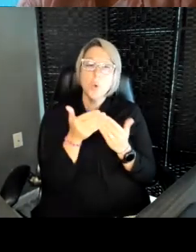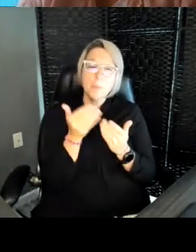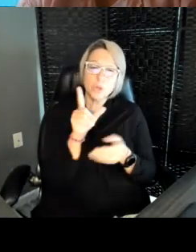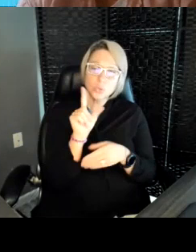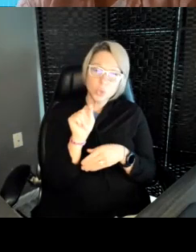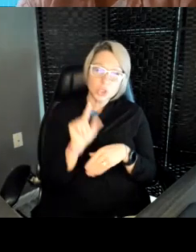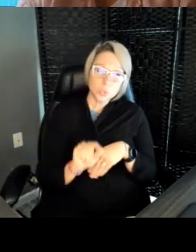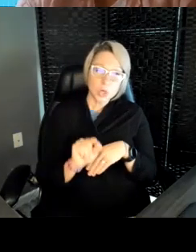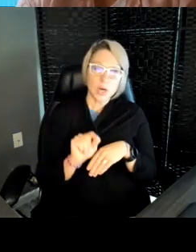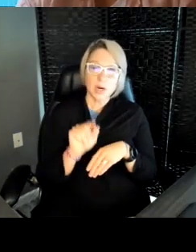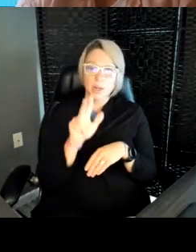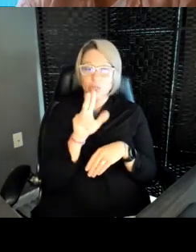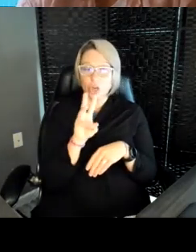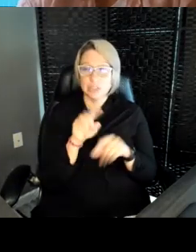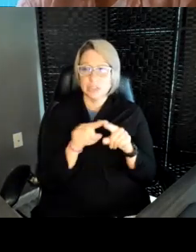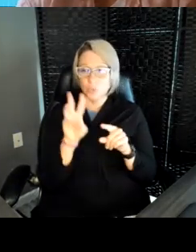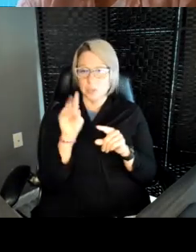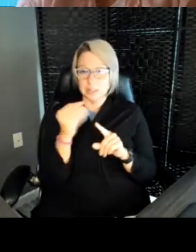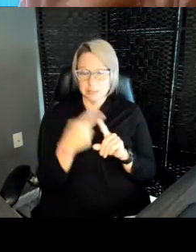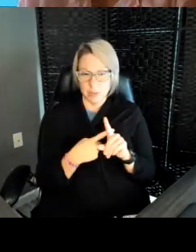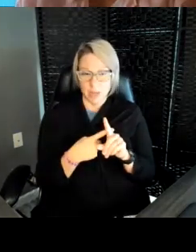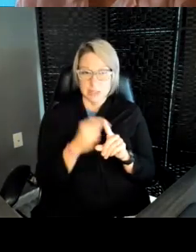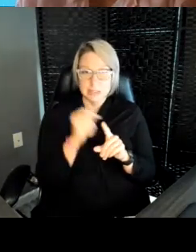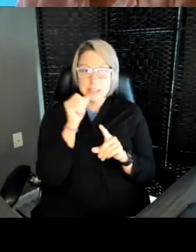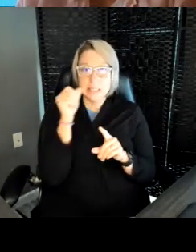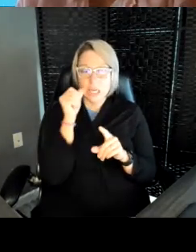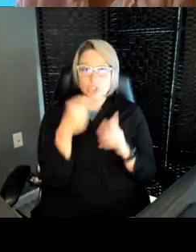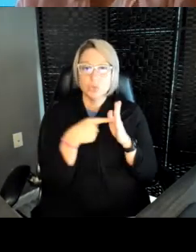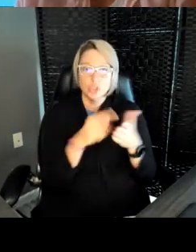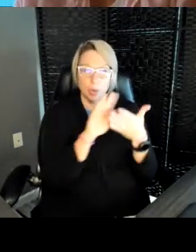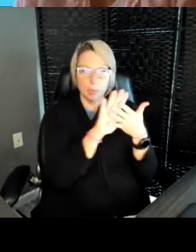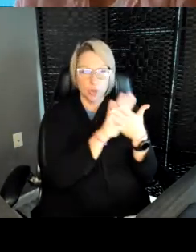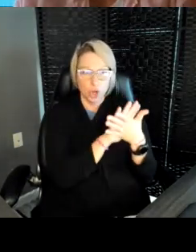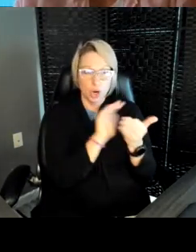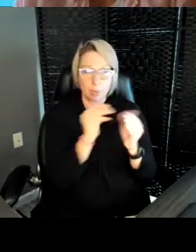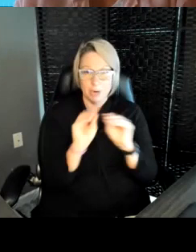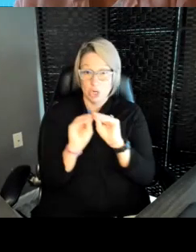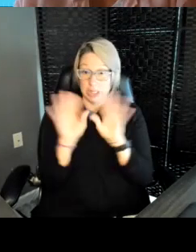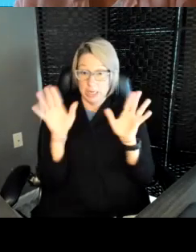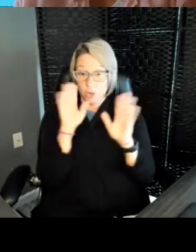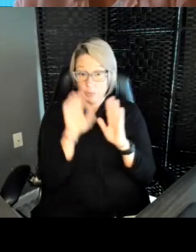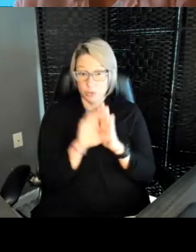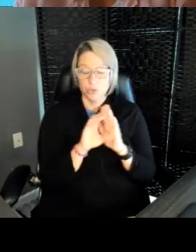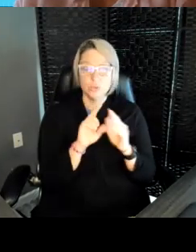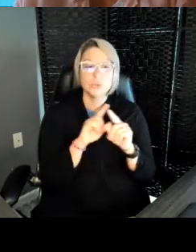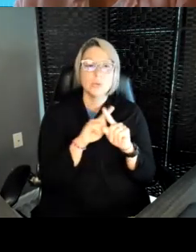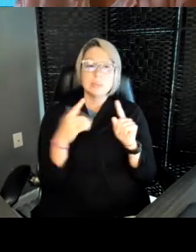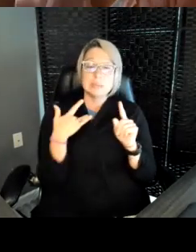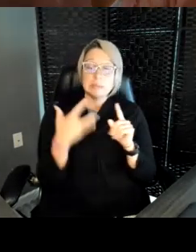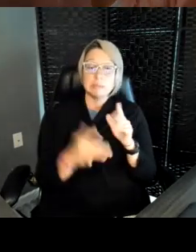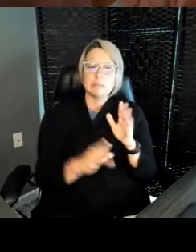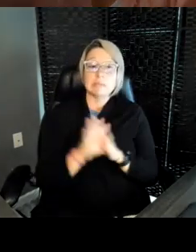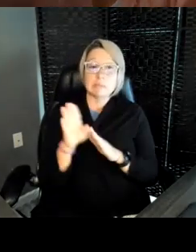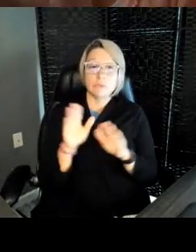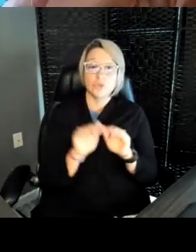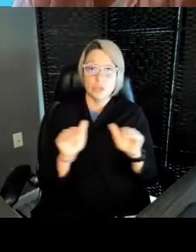60 months. So remember yesterday we showed pictures of blurred image versus clear image, but the typically developing kid